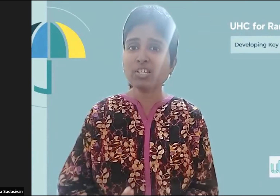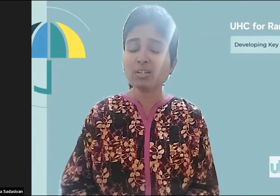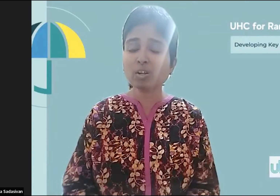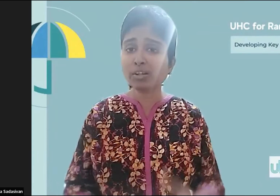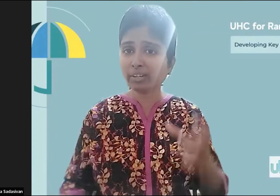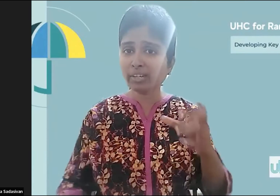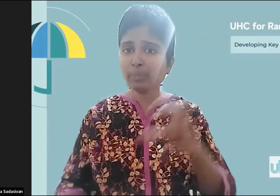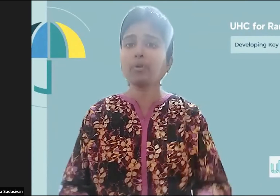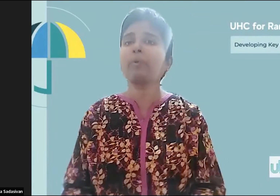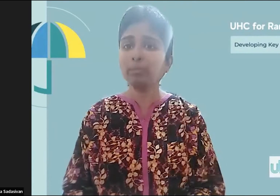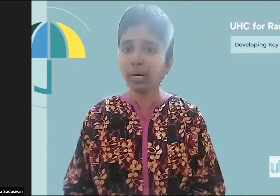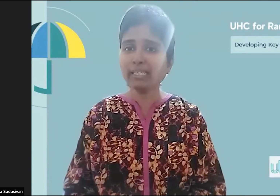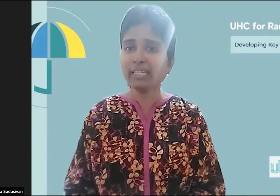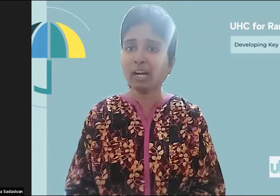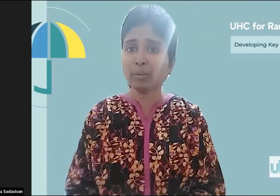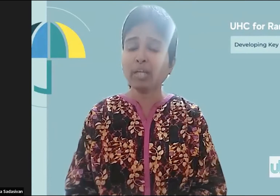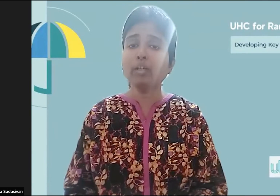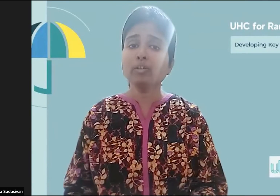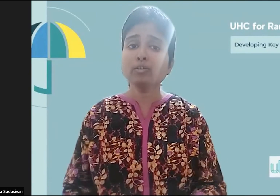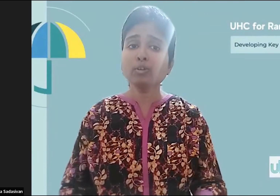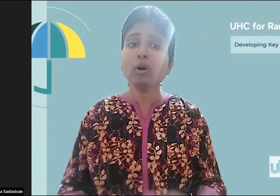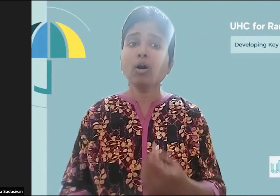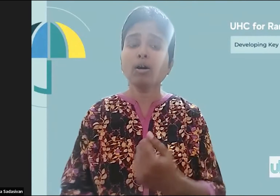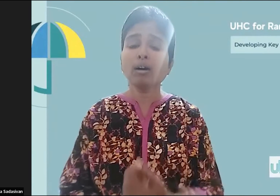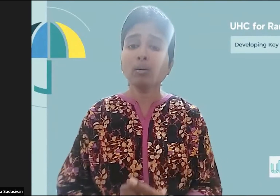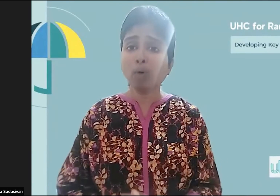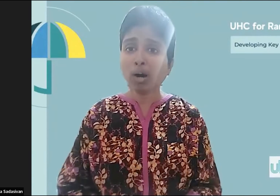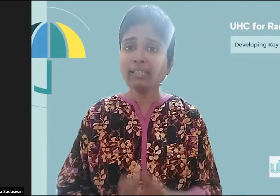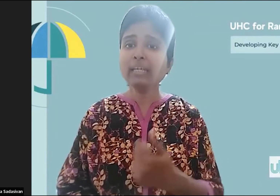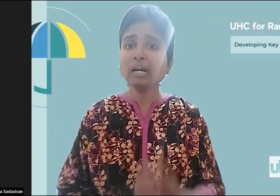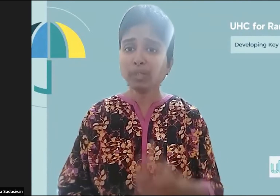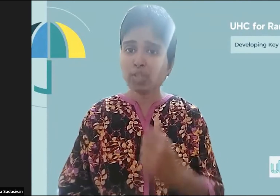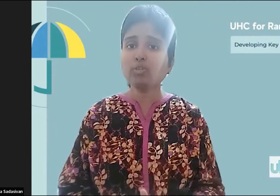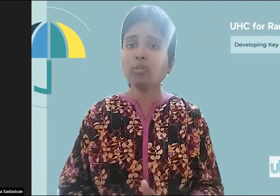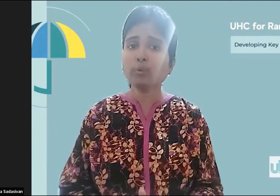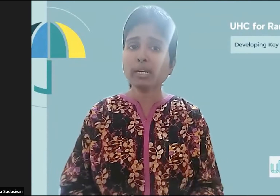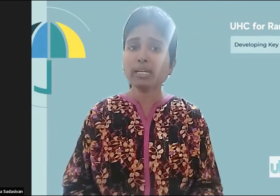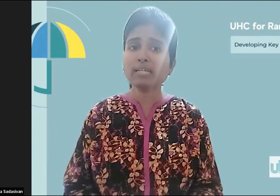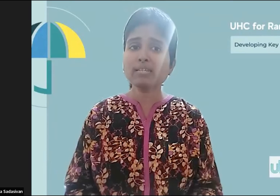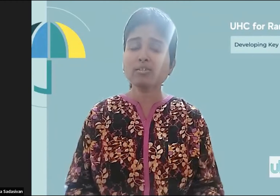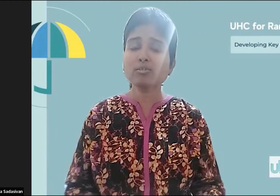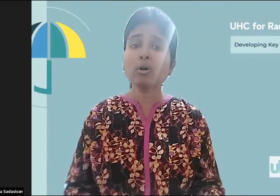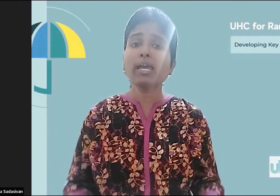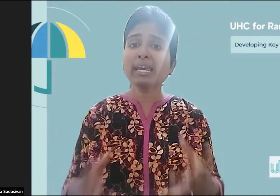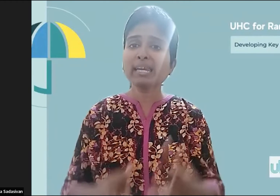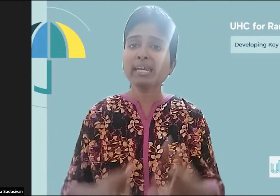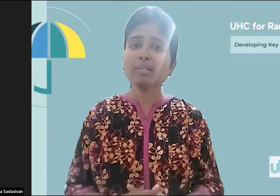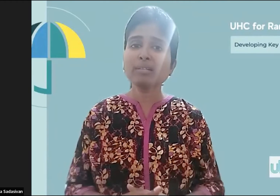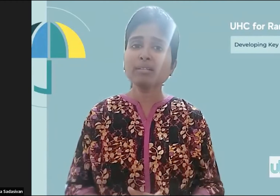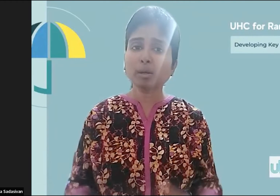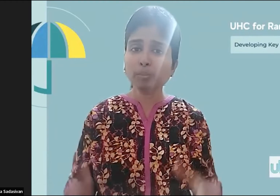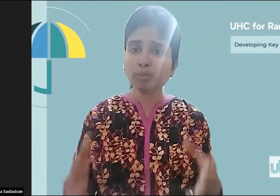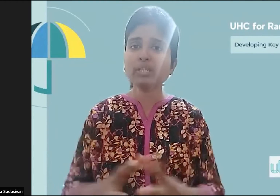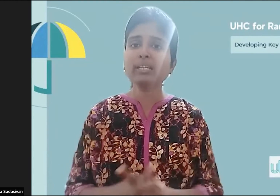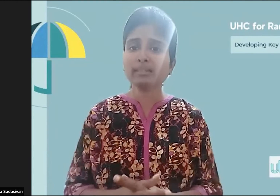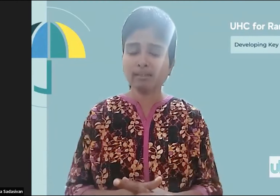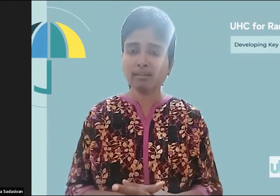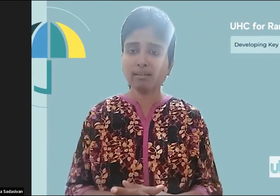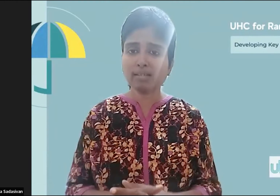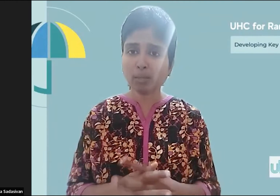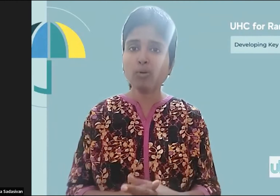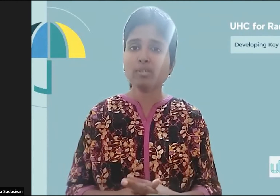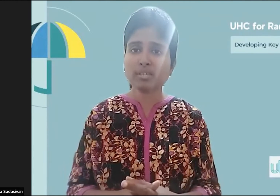which is not really provided by the government. So what the government should look at is to enable the